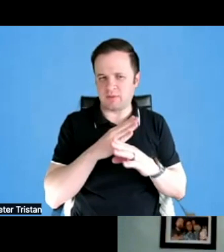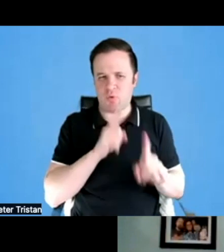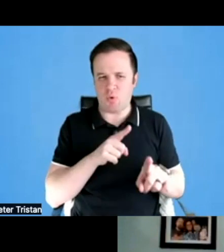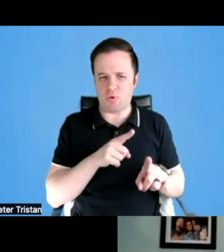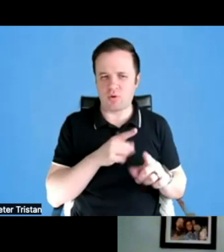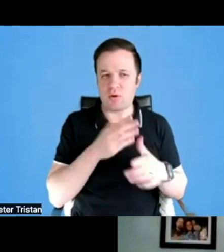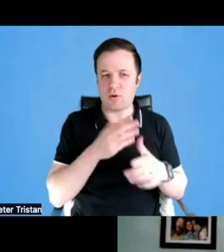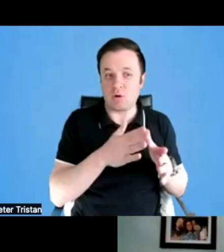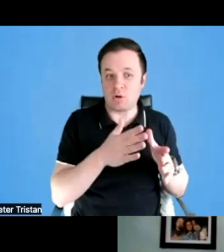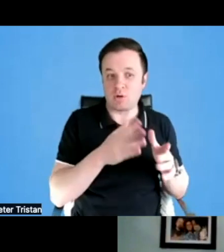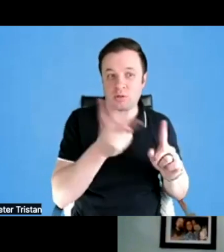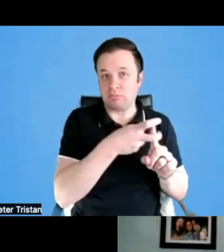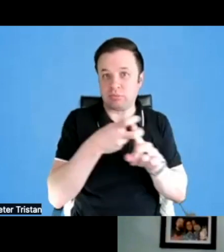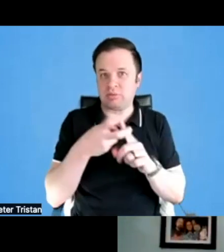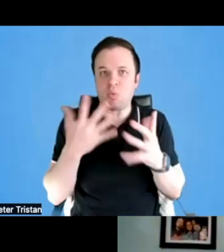and didn't want to be, check.